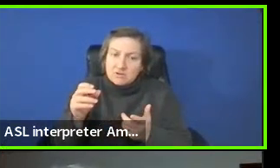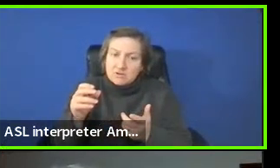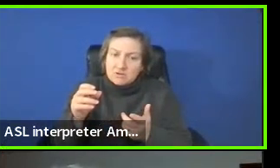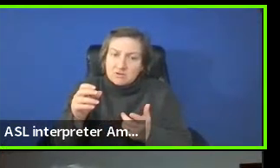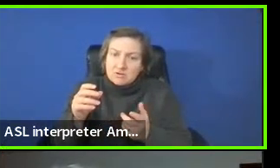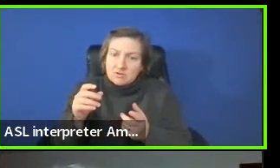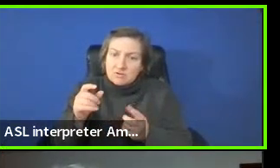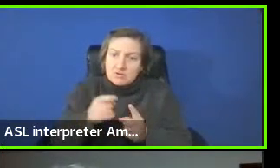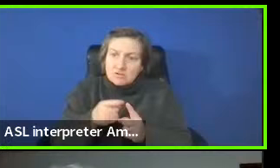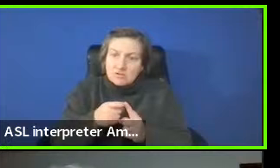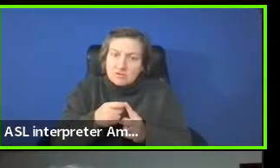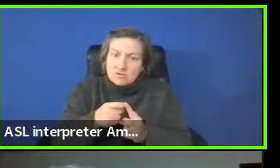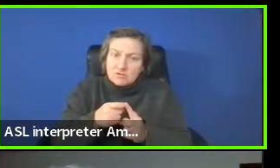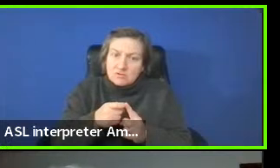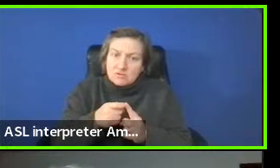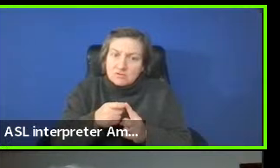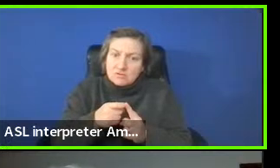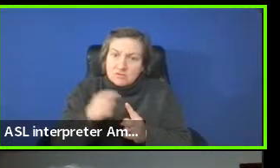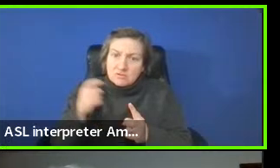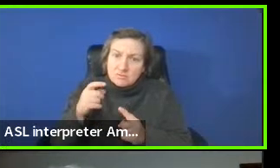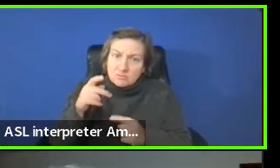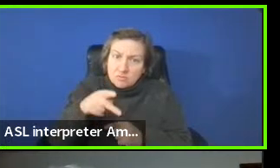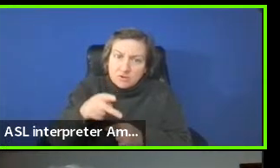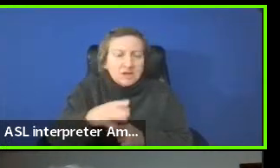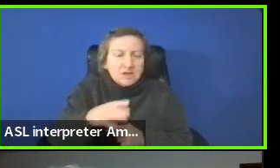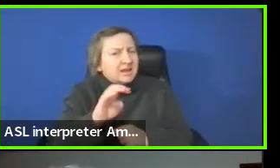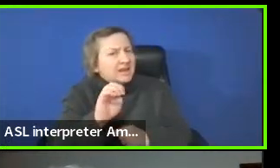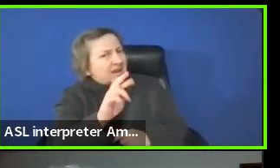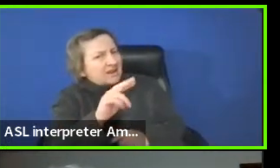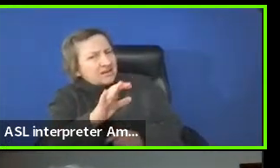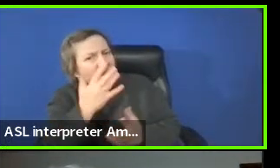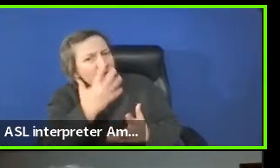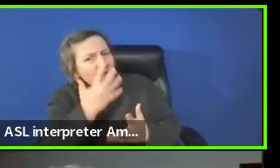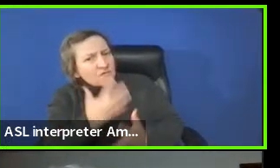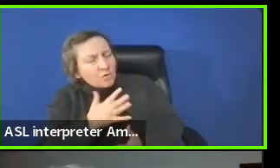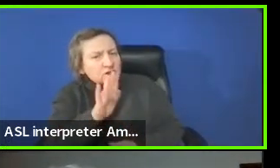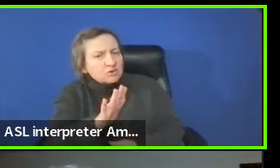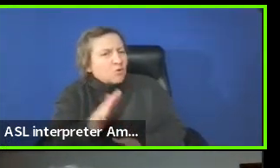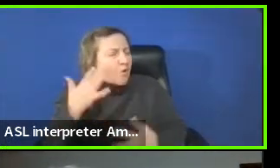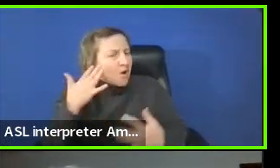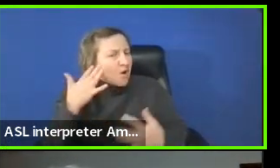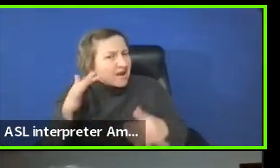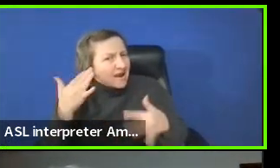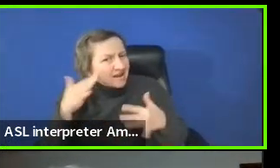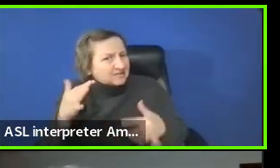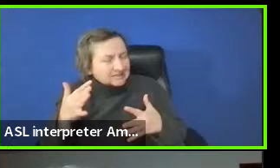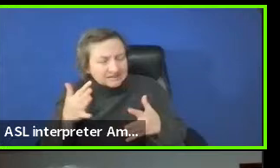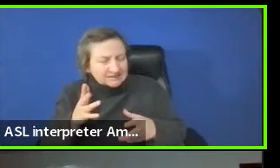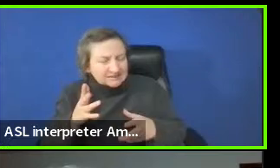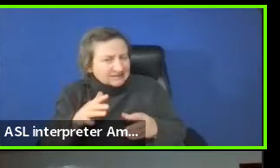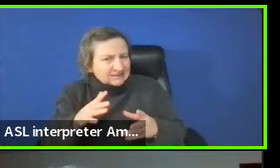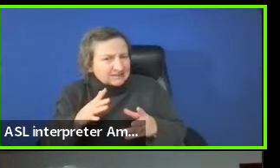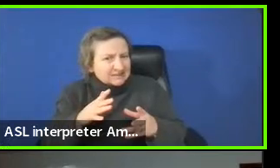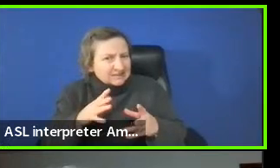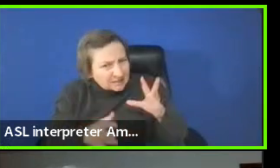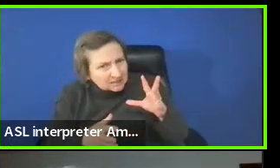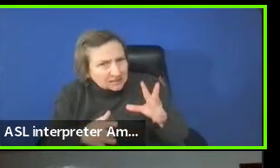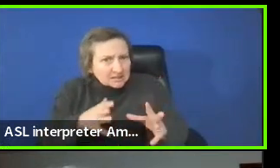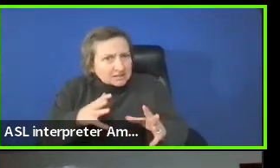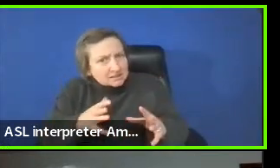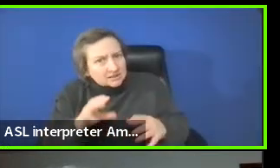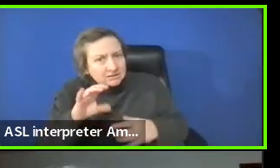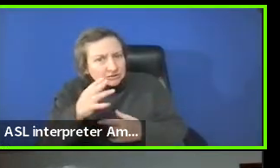port. So Eric, unfortunately, your audio is breaking up. You may,